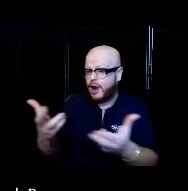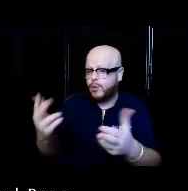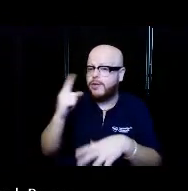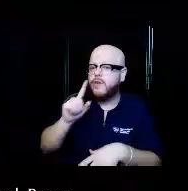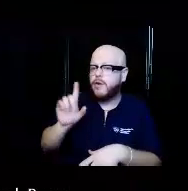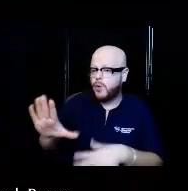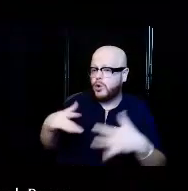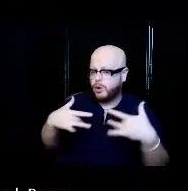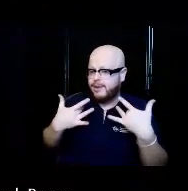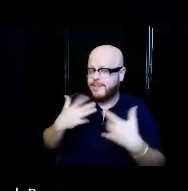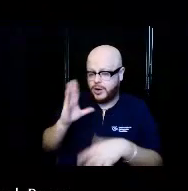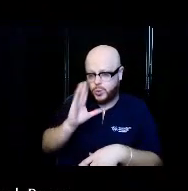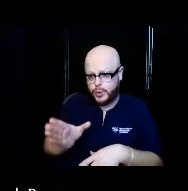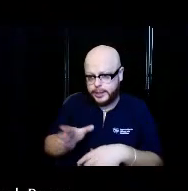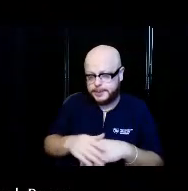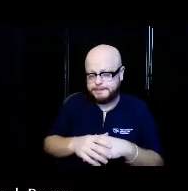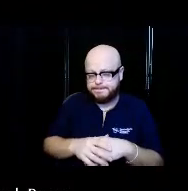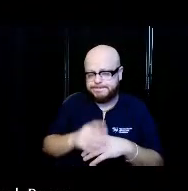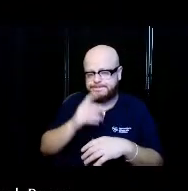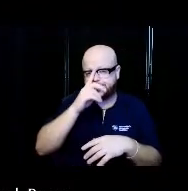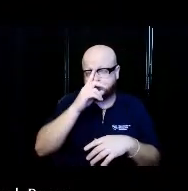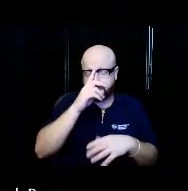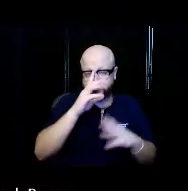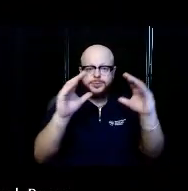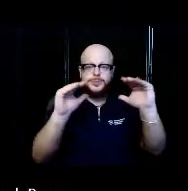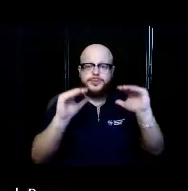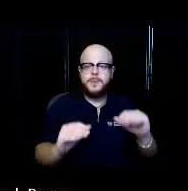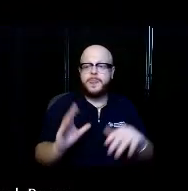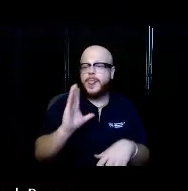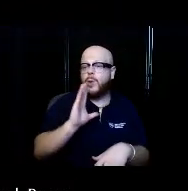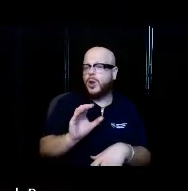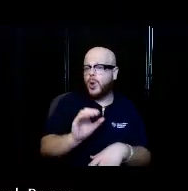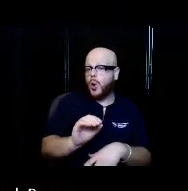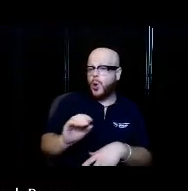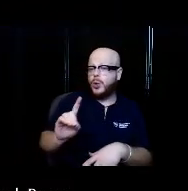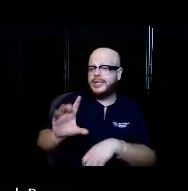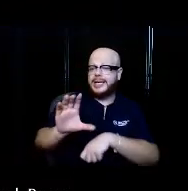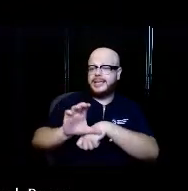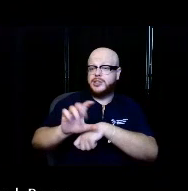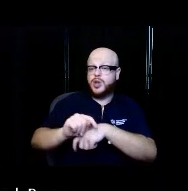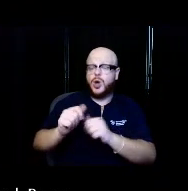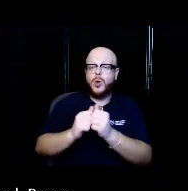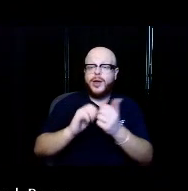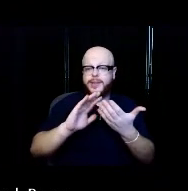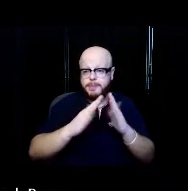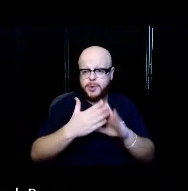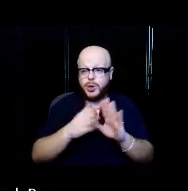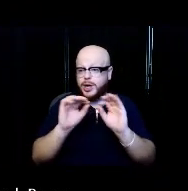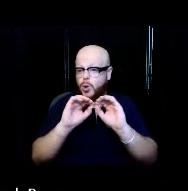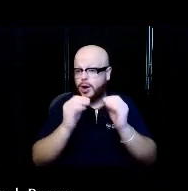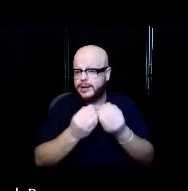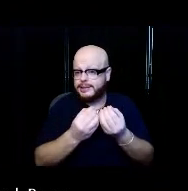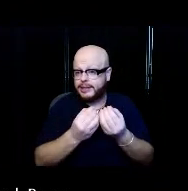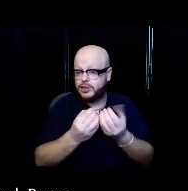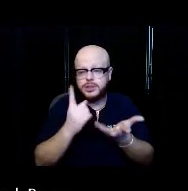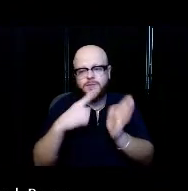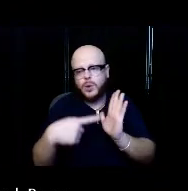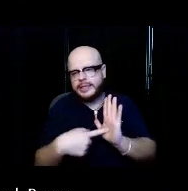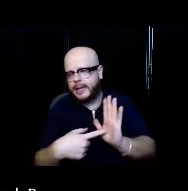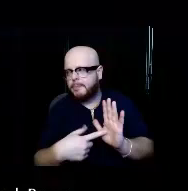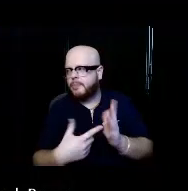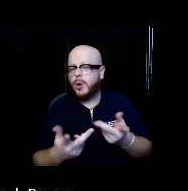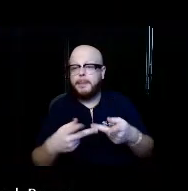The next question is asking if OOD consults with community organizations such as places of worship as they